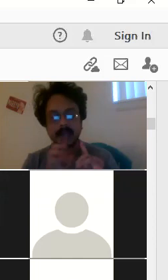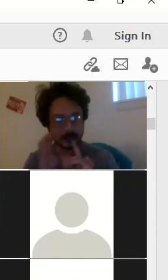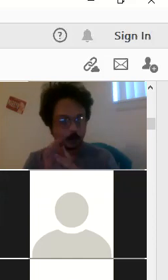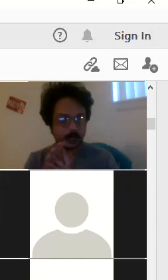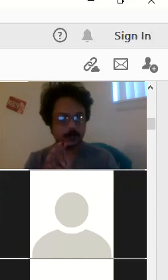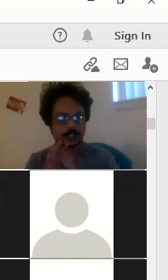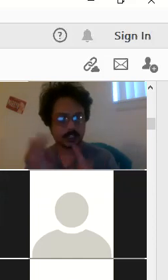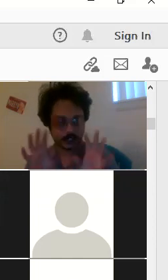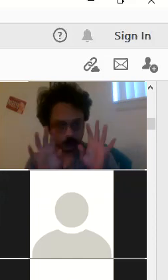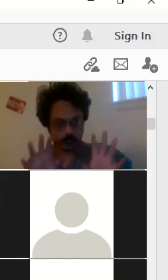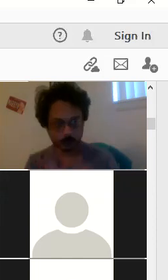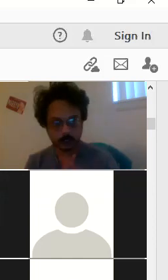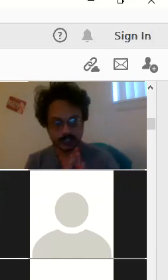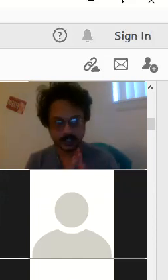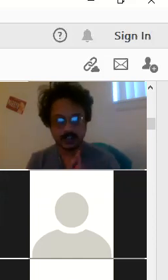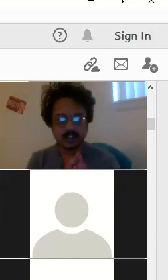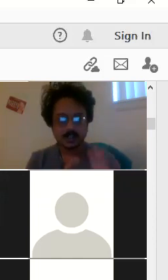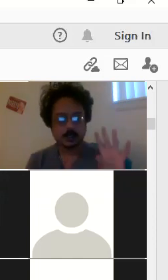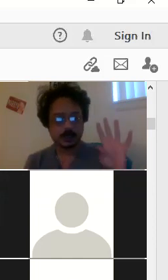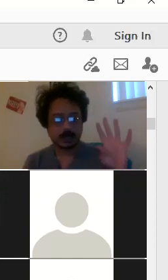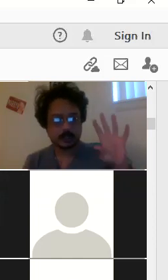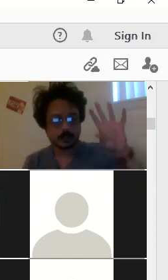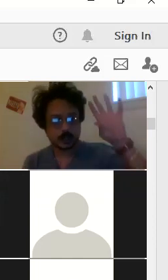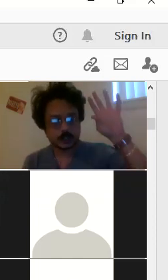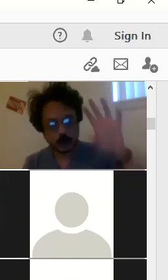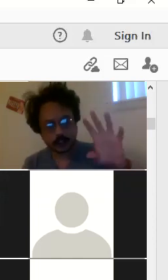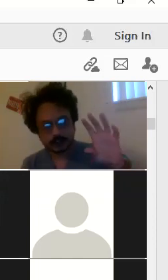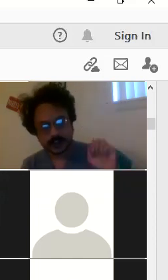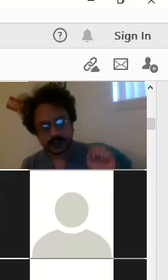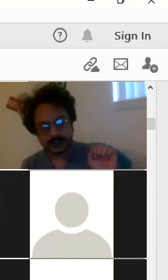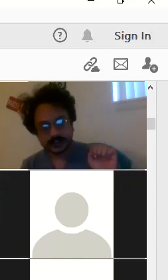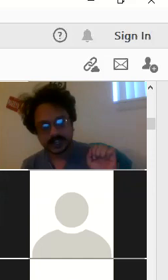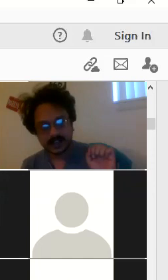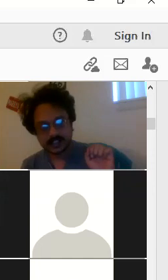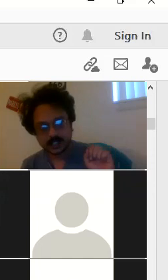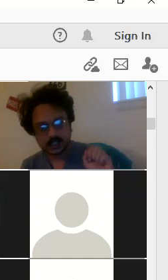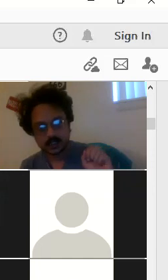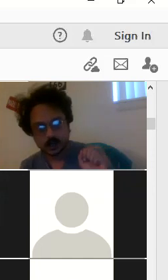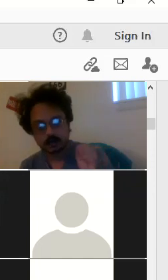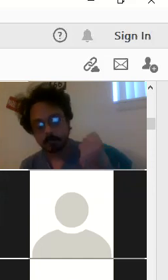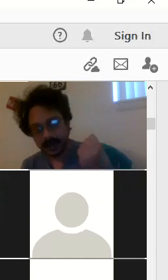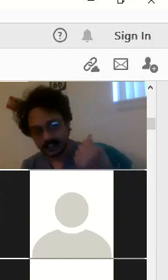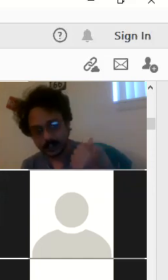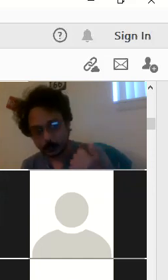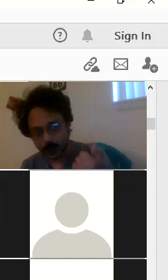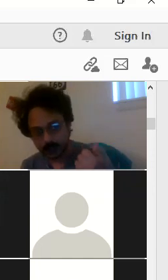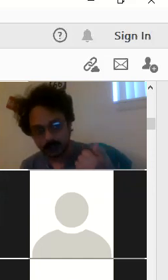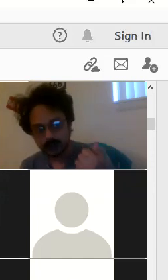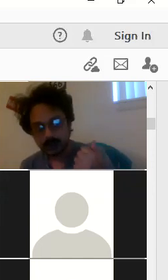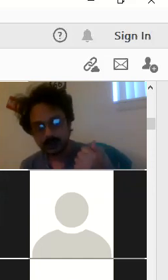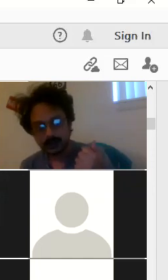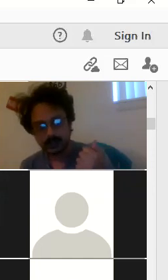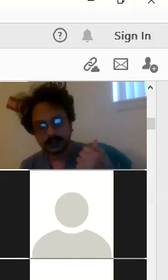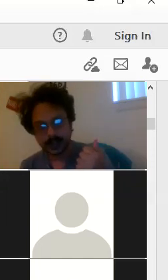algorithm, right? I will look into insertion sort in more detail. So you're sort of correct that insertion sort might